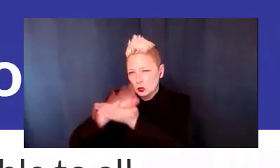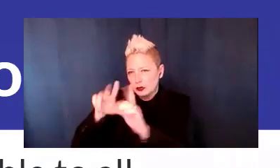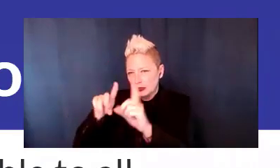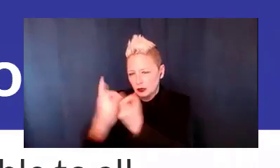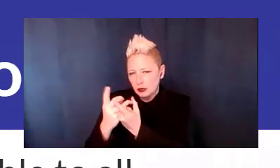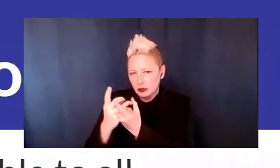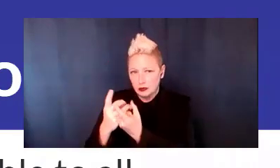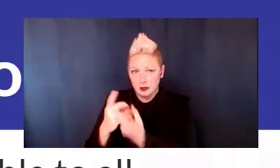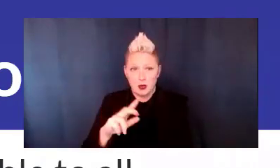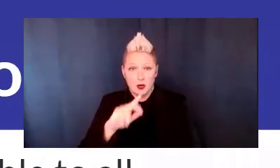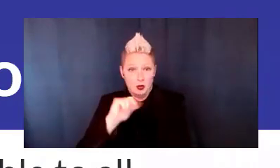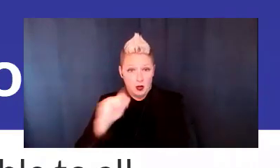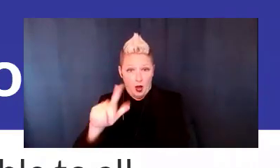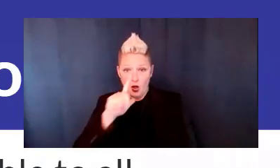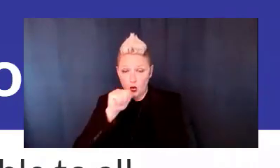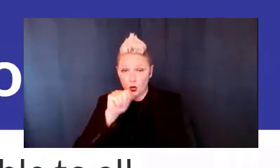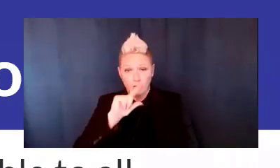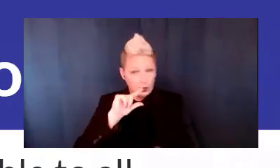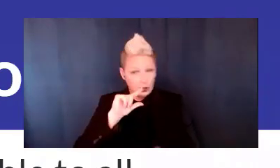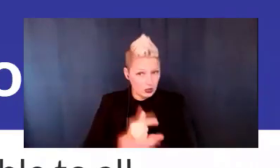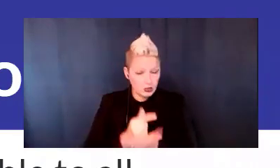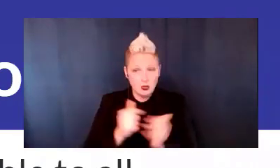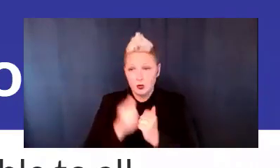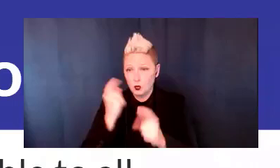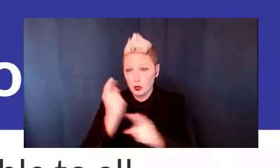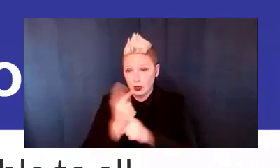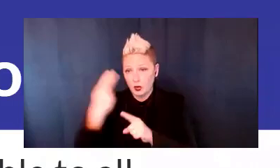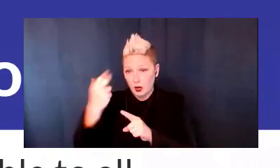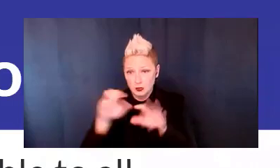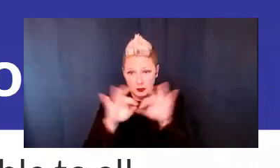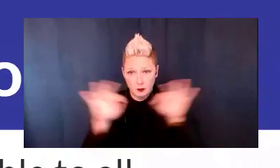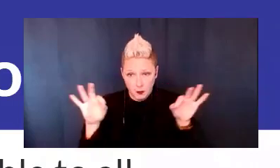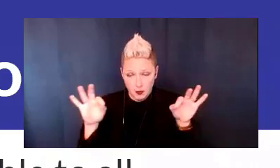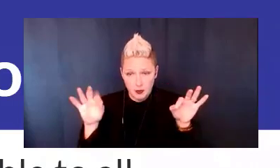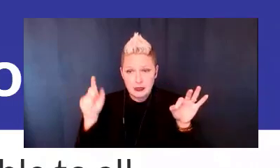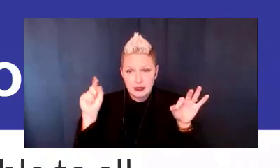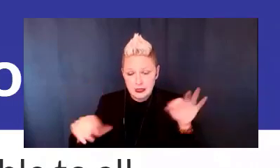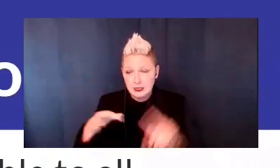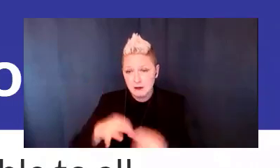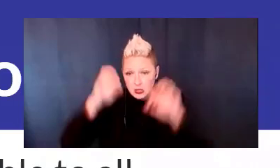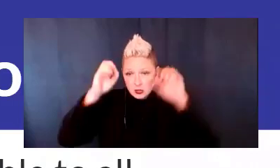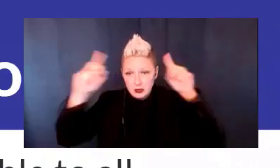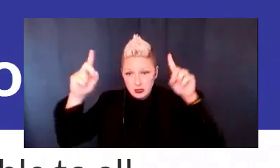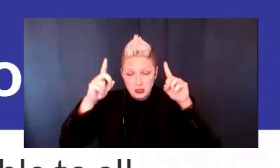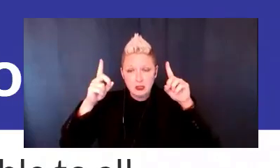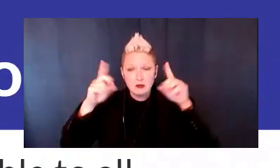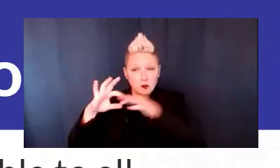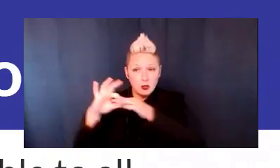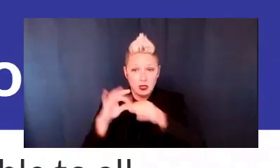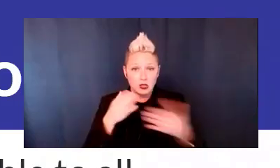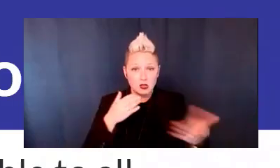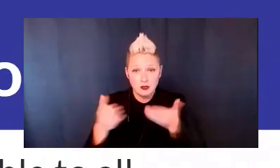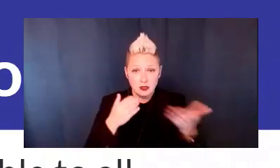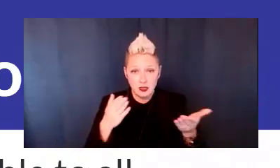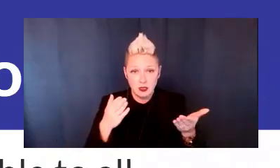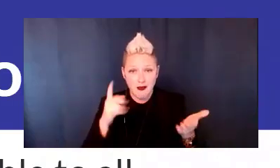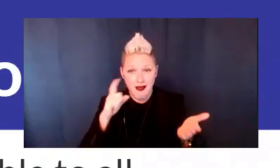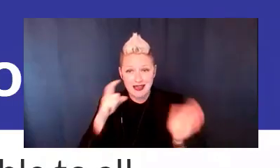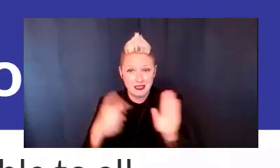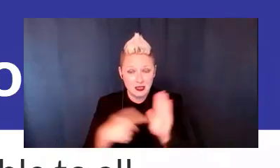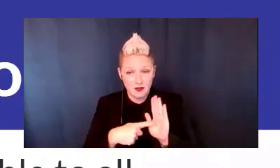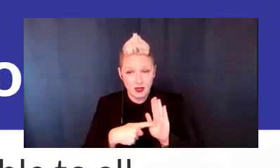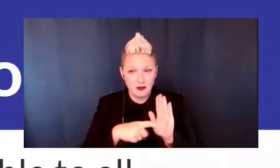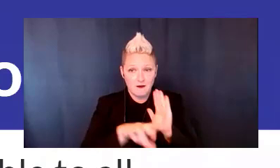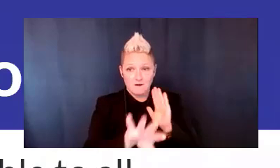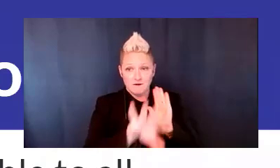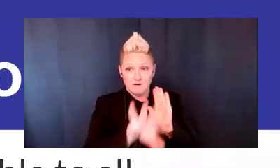have not graduated with a regular high school diploma and who may need special education related services are identified, located,